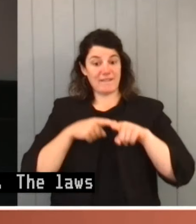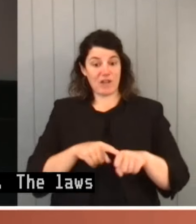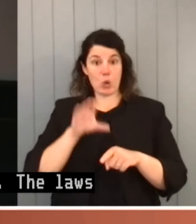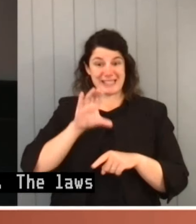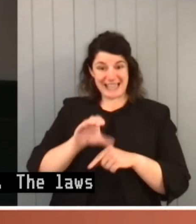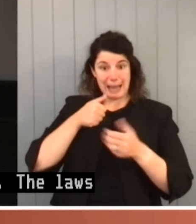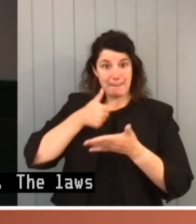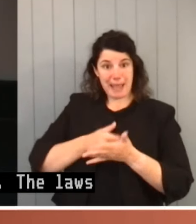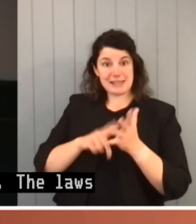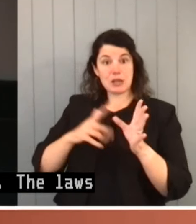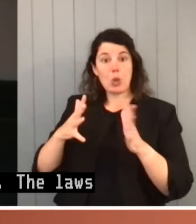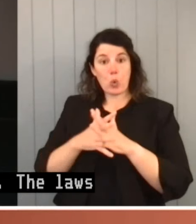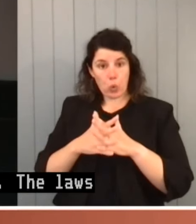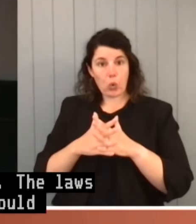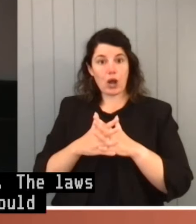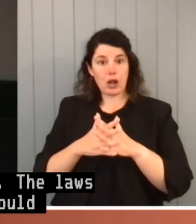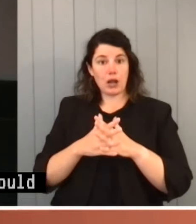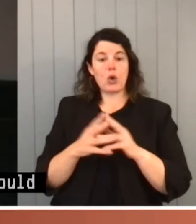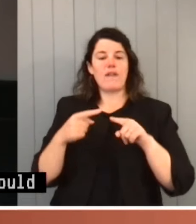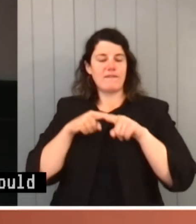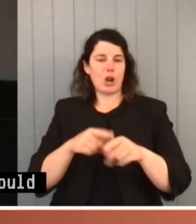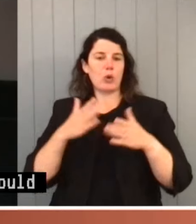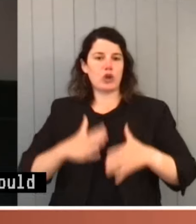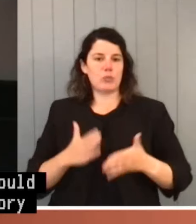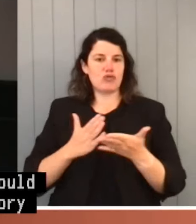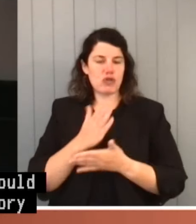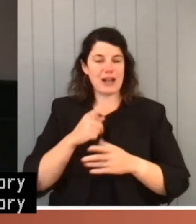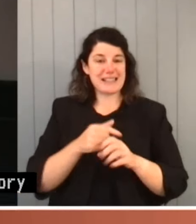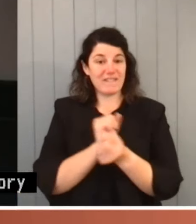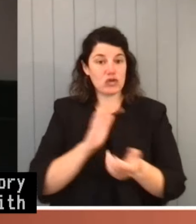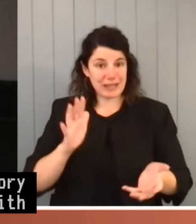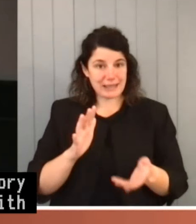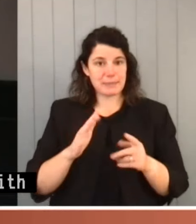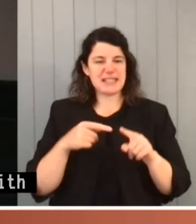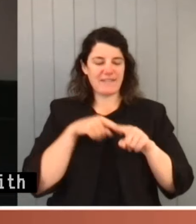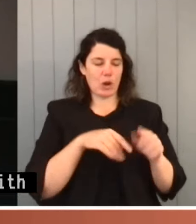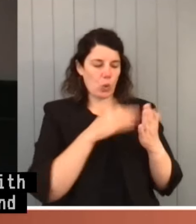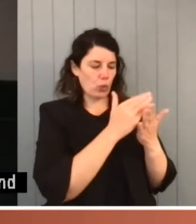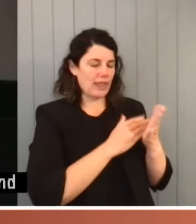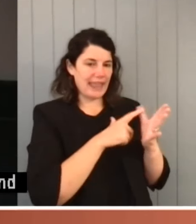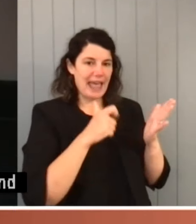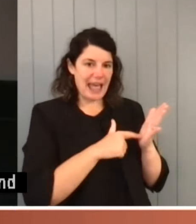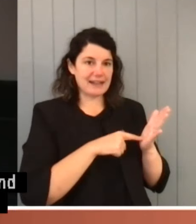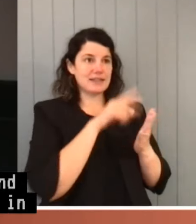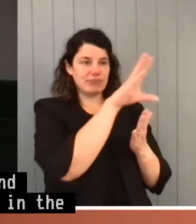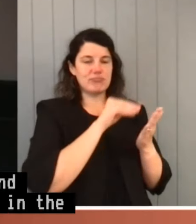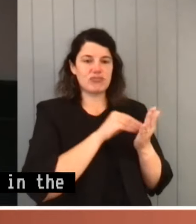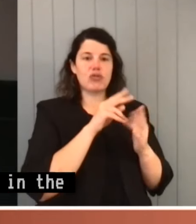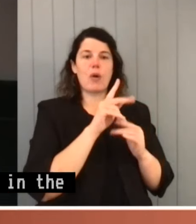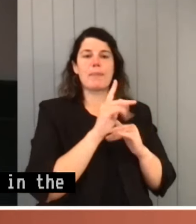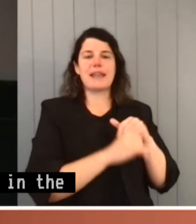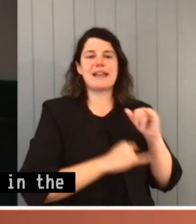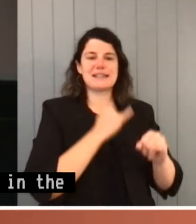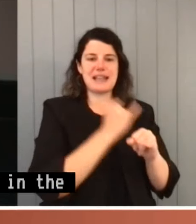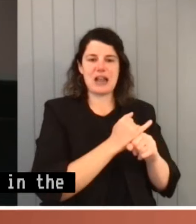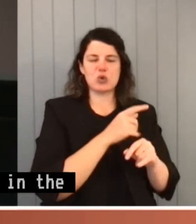consistently with fundamental human rights and freedoms which are set out in the act and taken from the International Covenant on Civil and Political Rights.